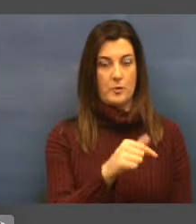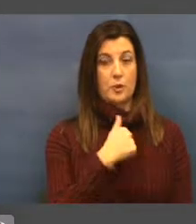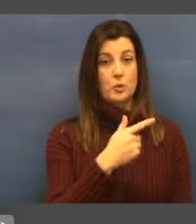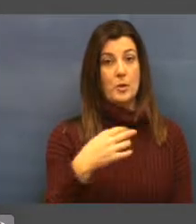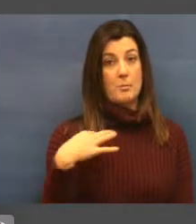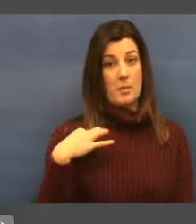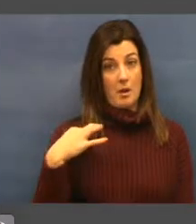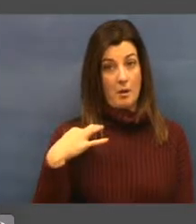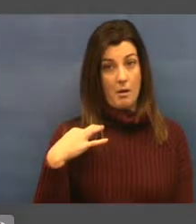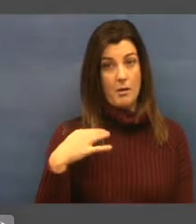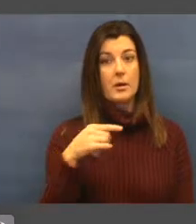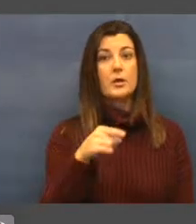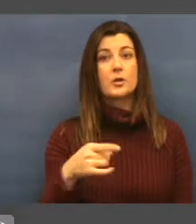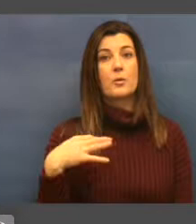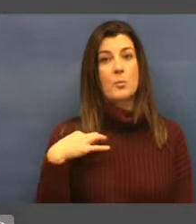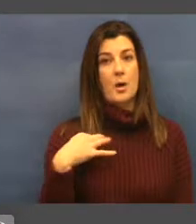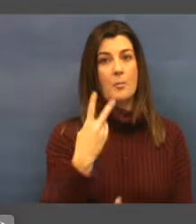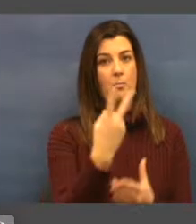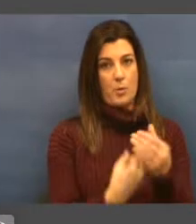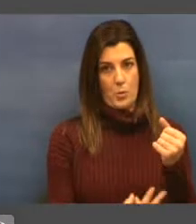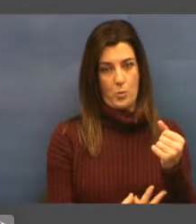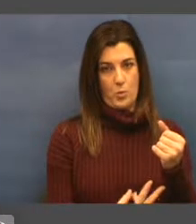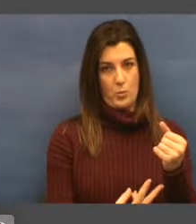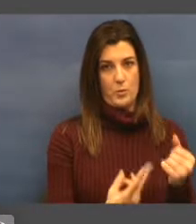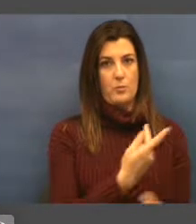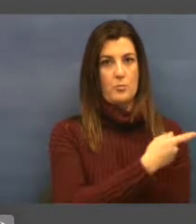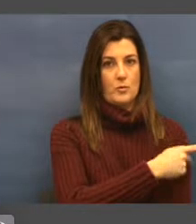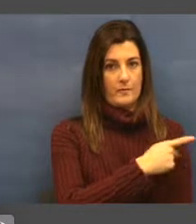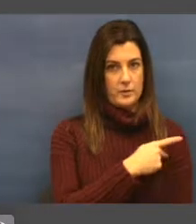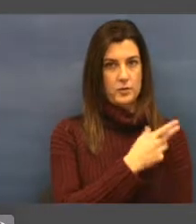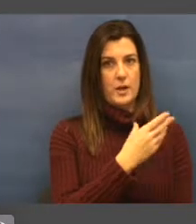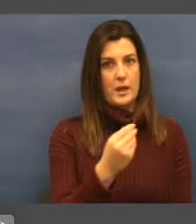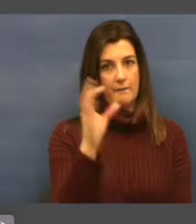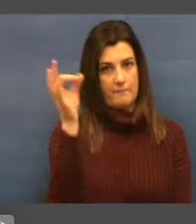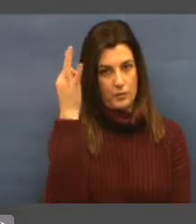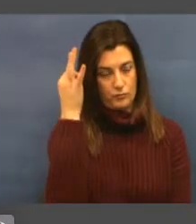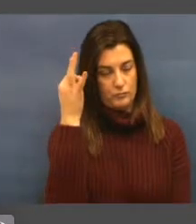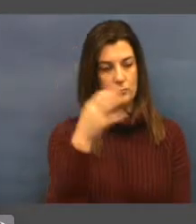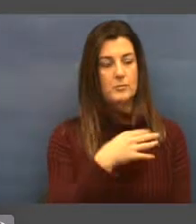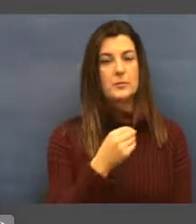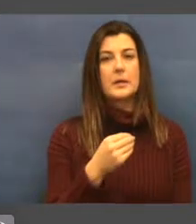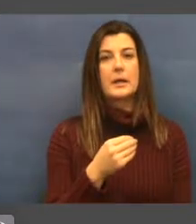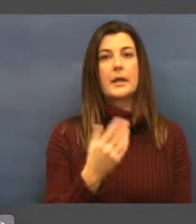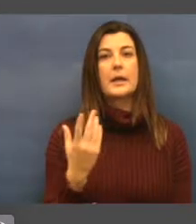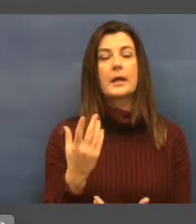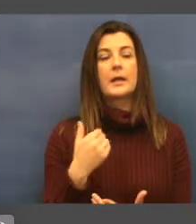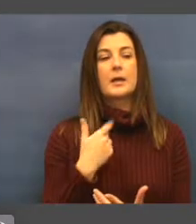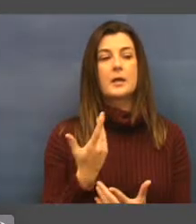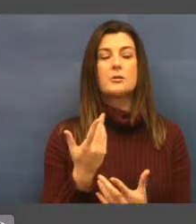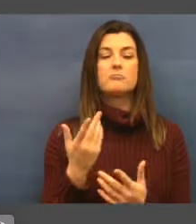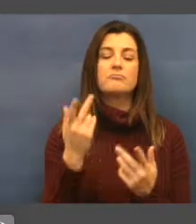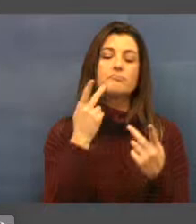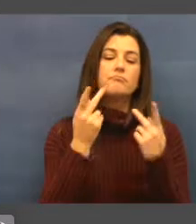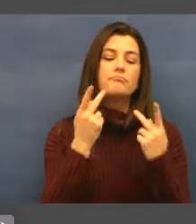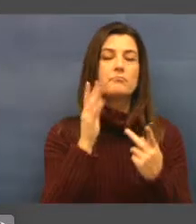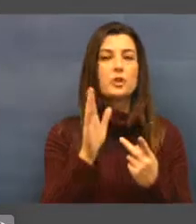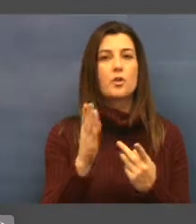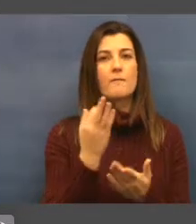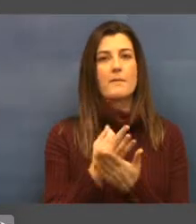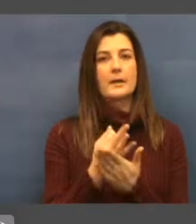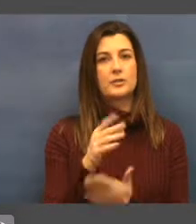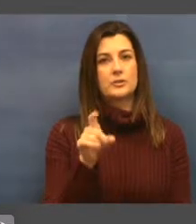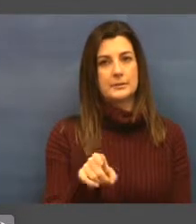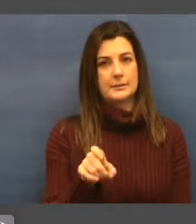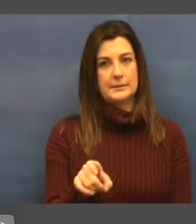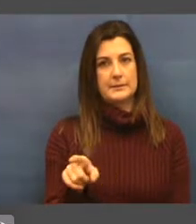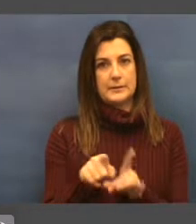are applying to both the federal and provincial loan programs. They're based on financial need at the time of